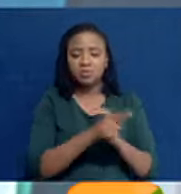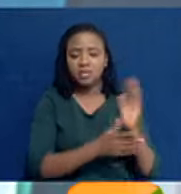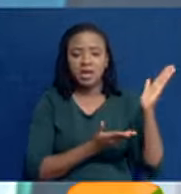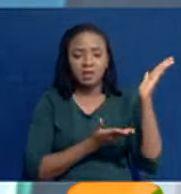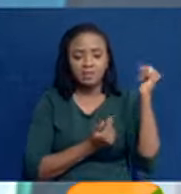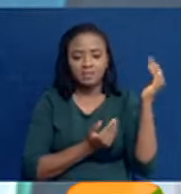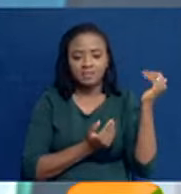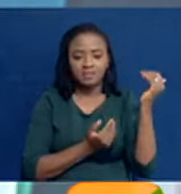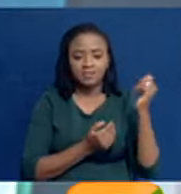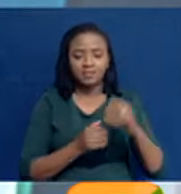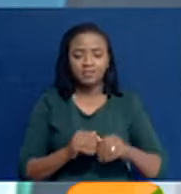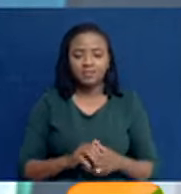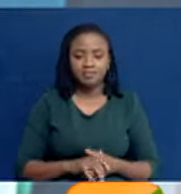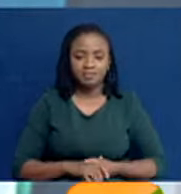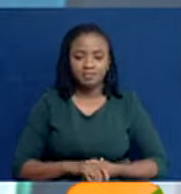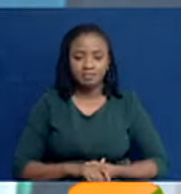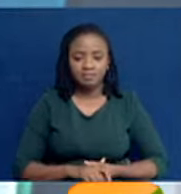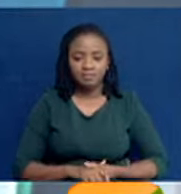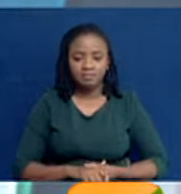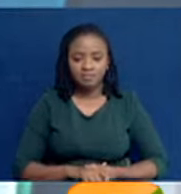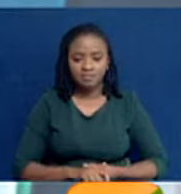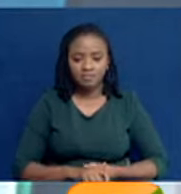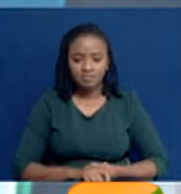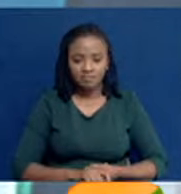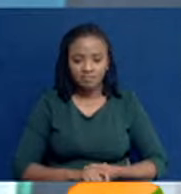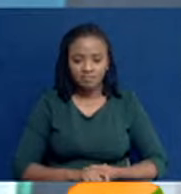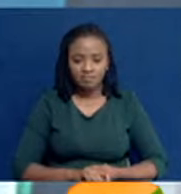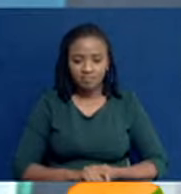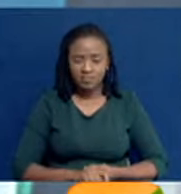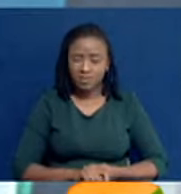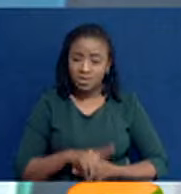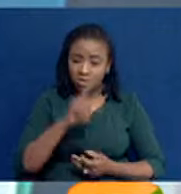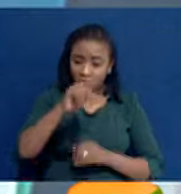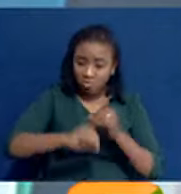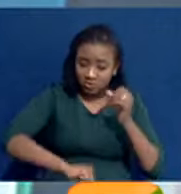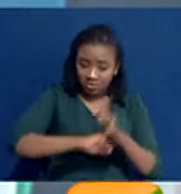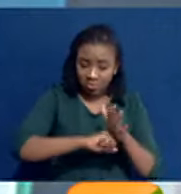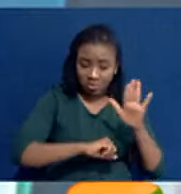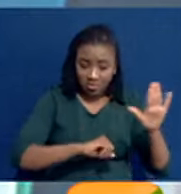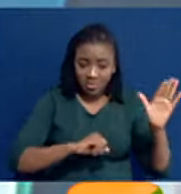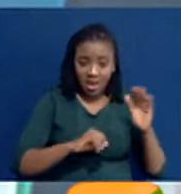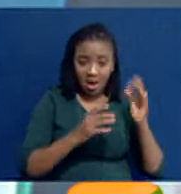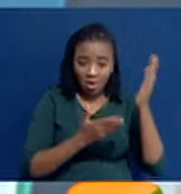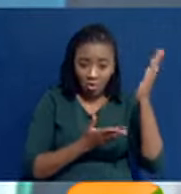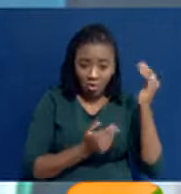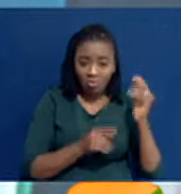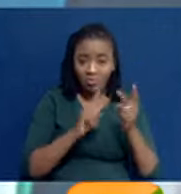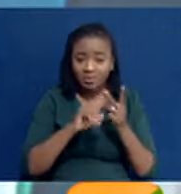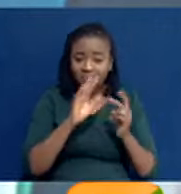their hopes, their aspirations, by being